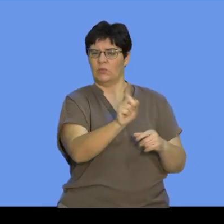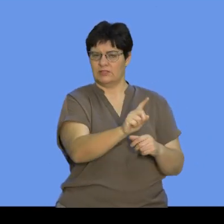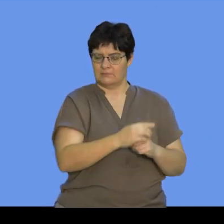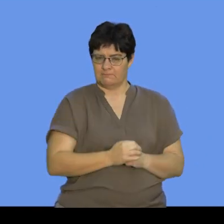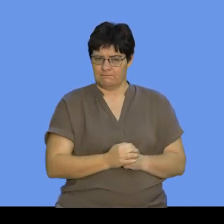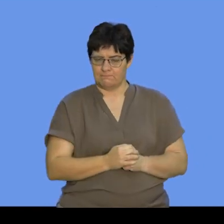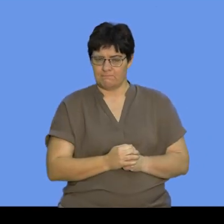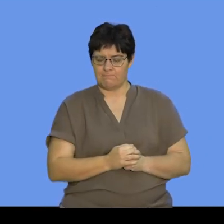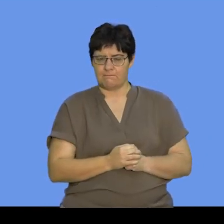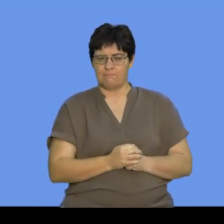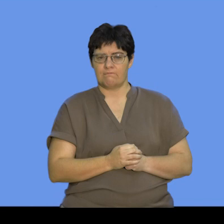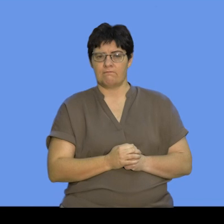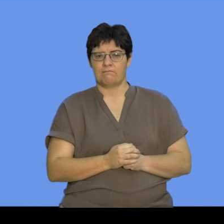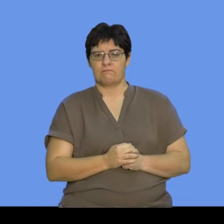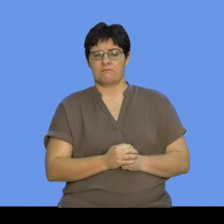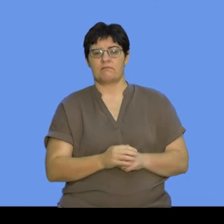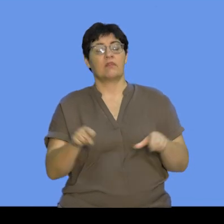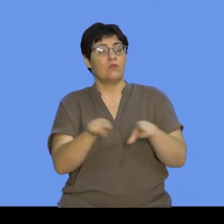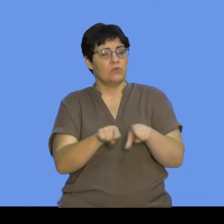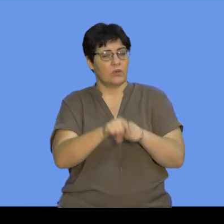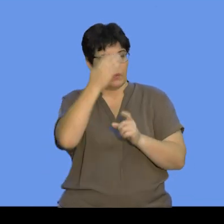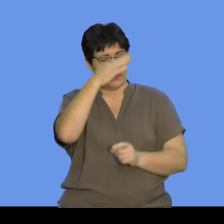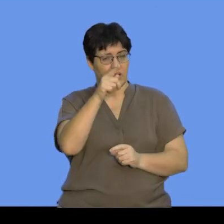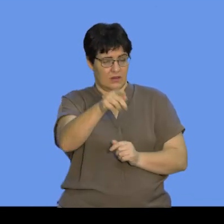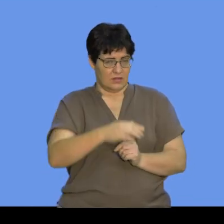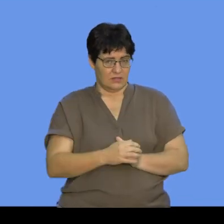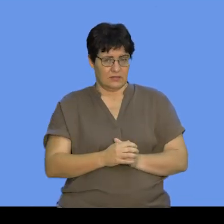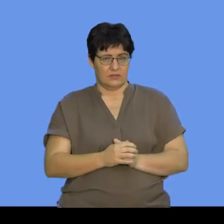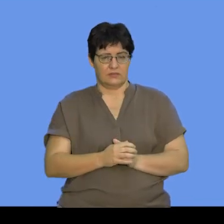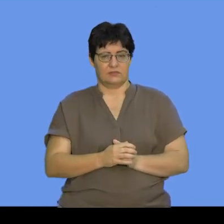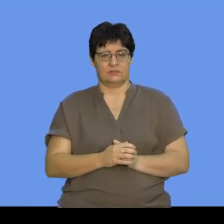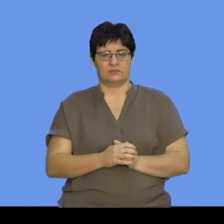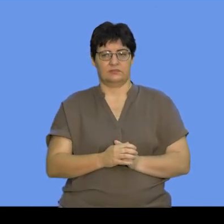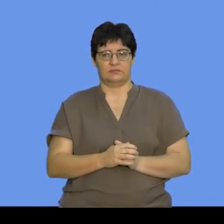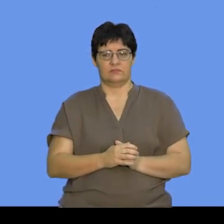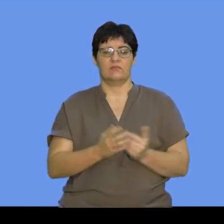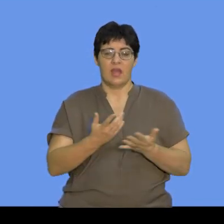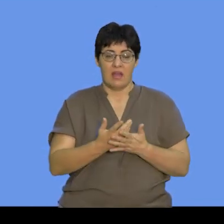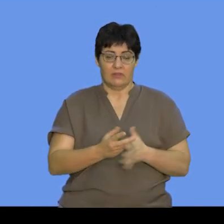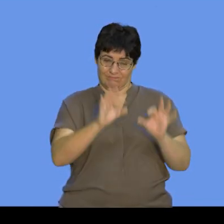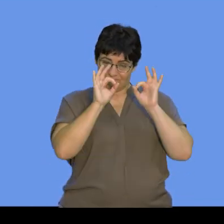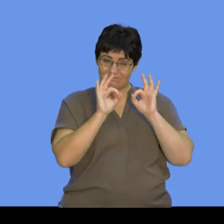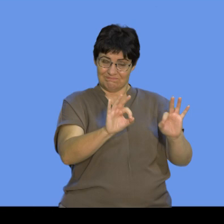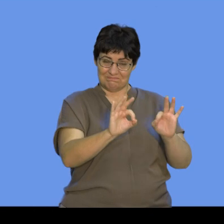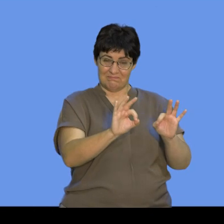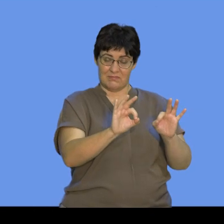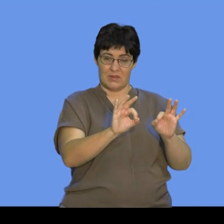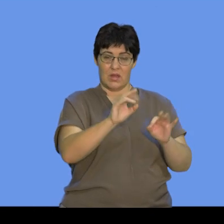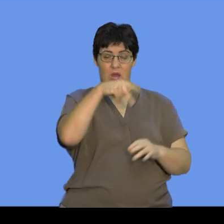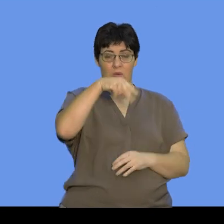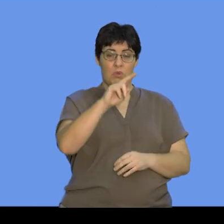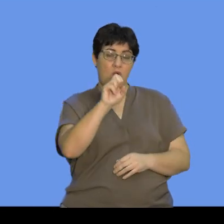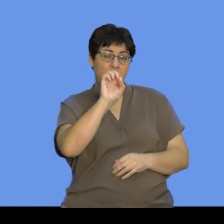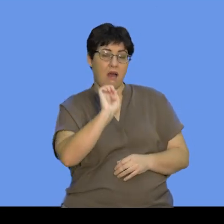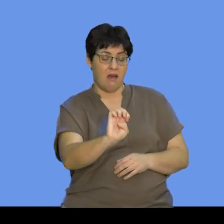that by now that matter consists of pure substances, okay, pure substances